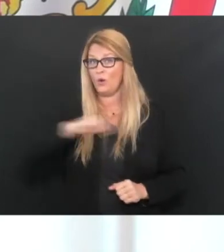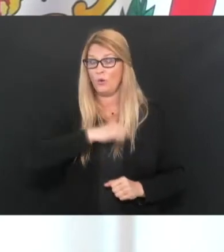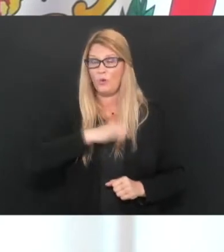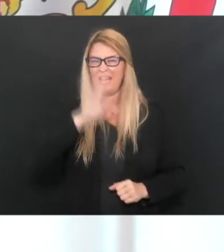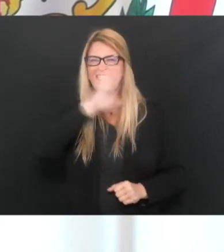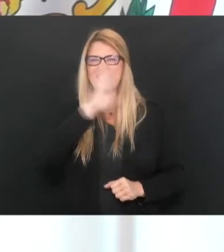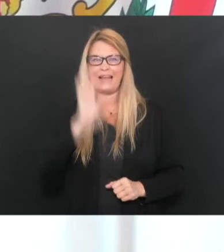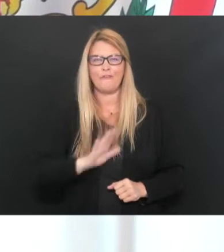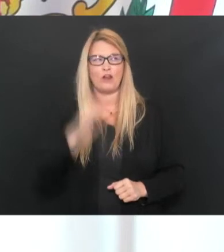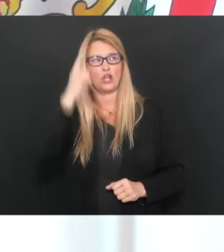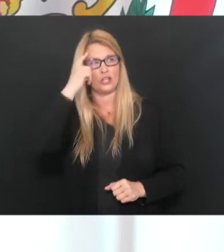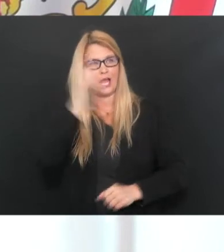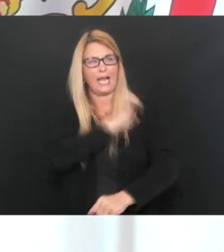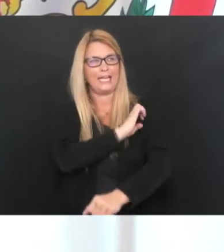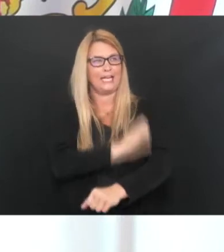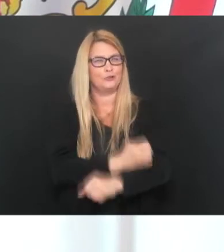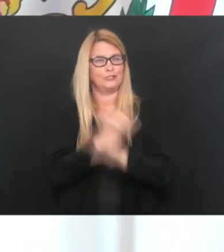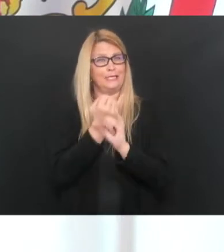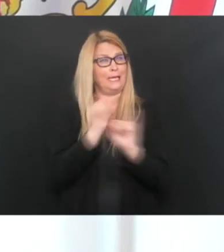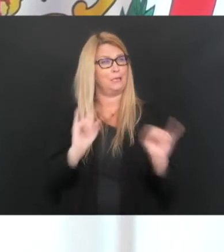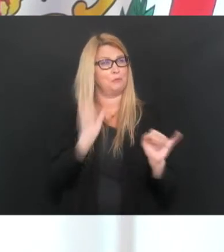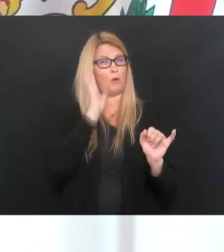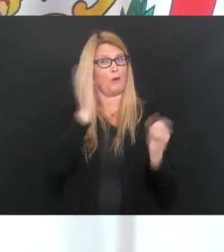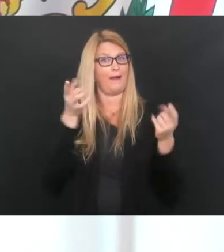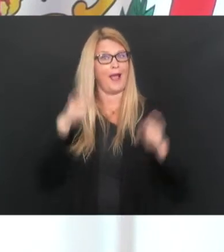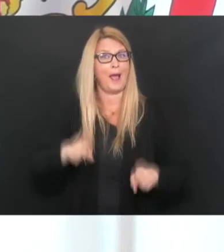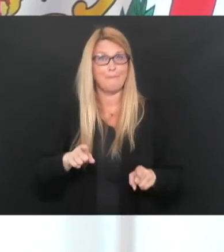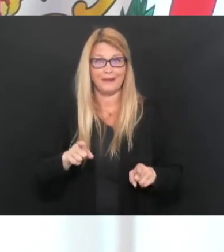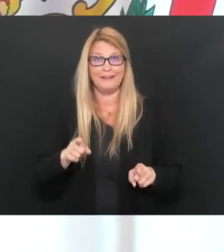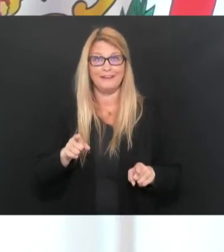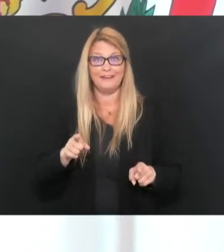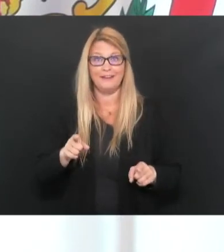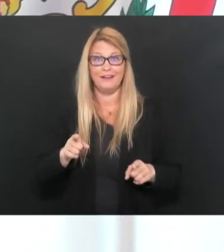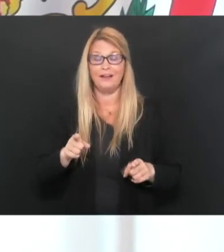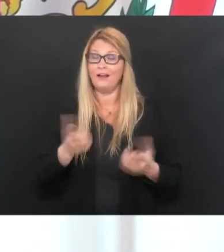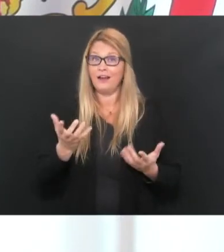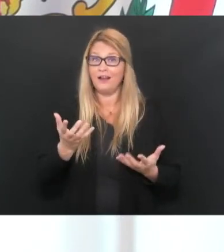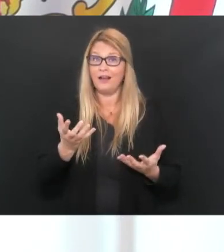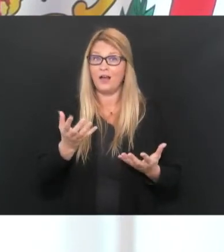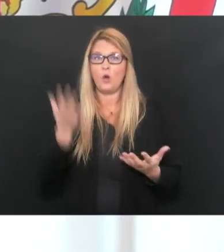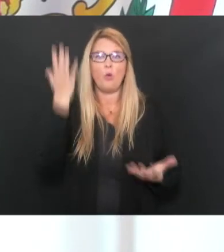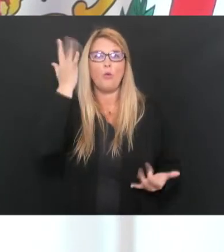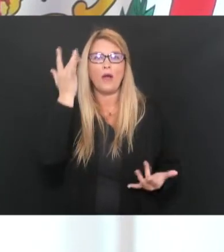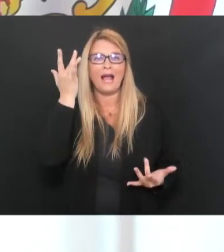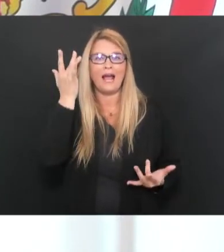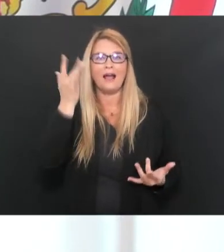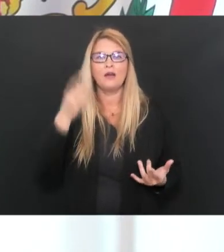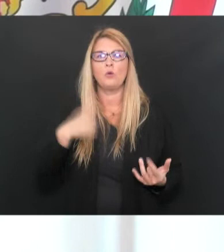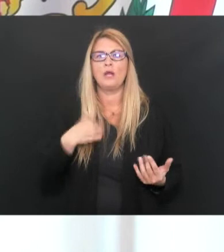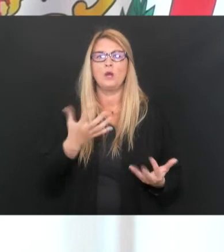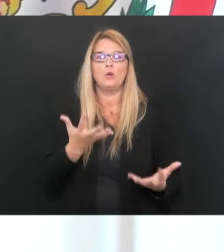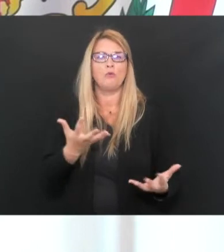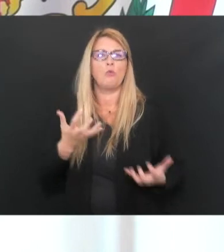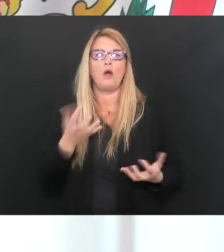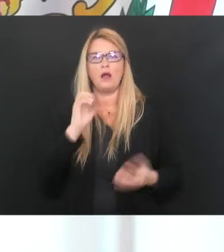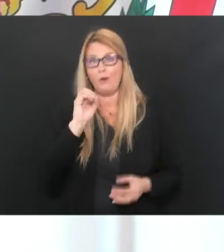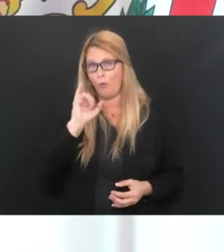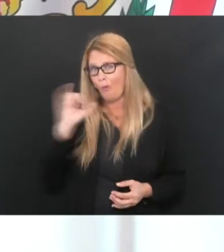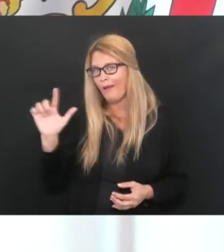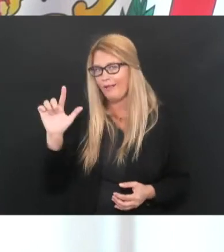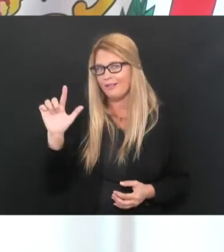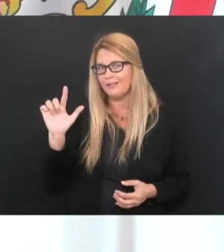energy independent. We never thought in this country we could be that. Because of our desire for oil, it